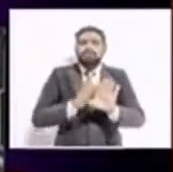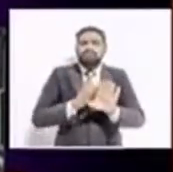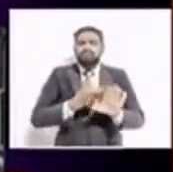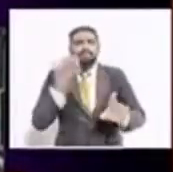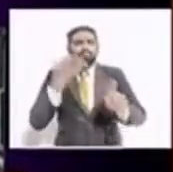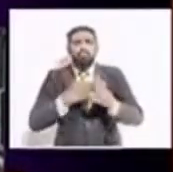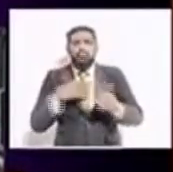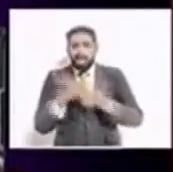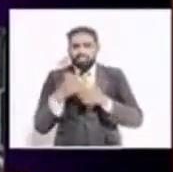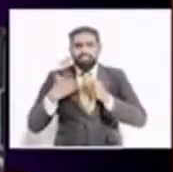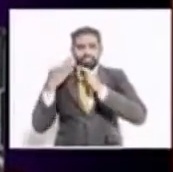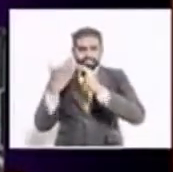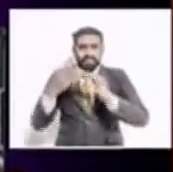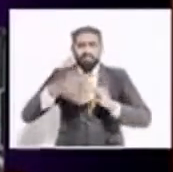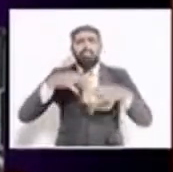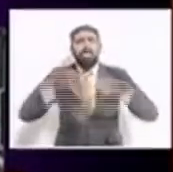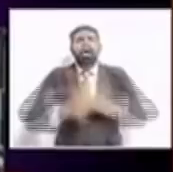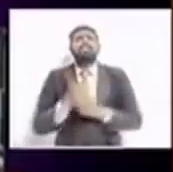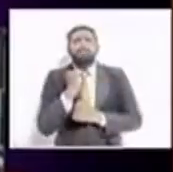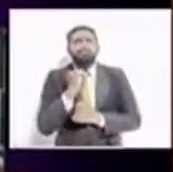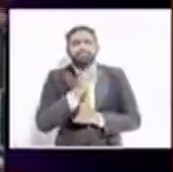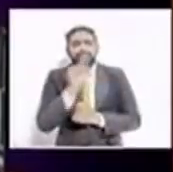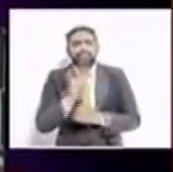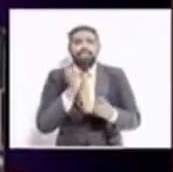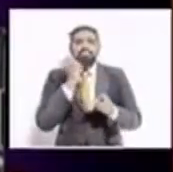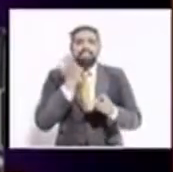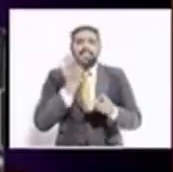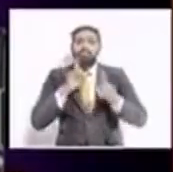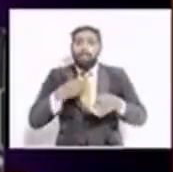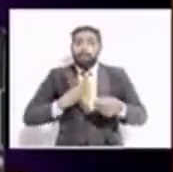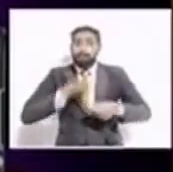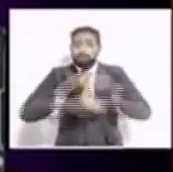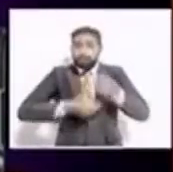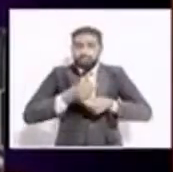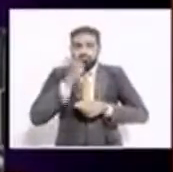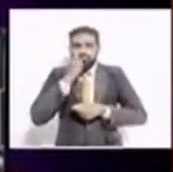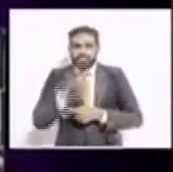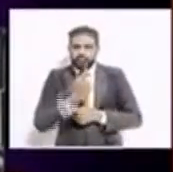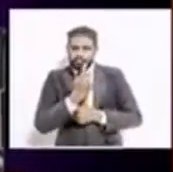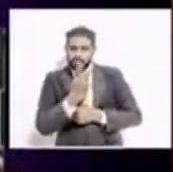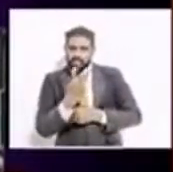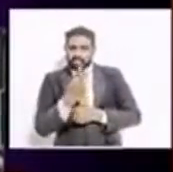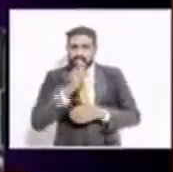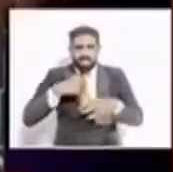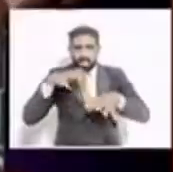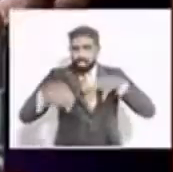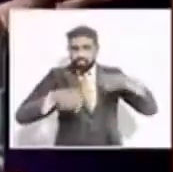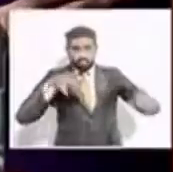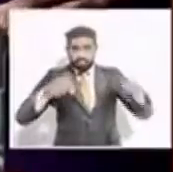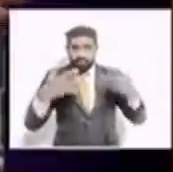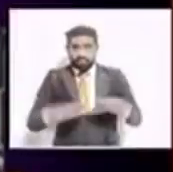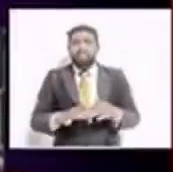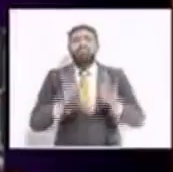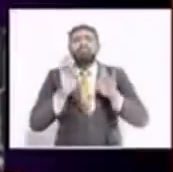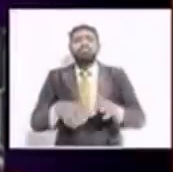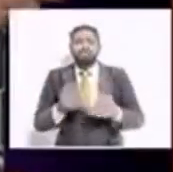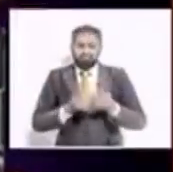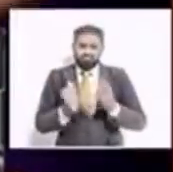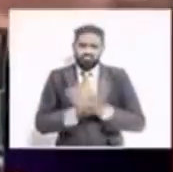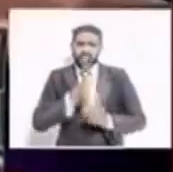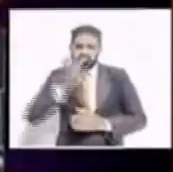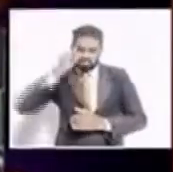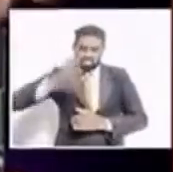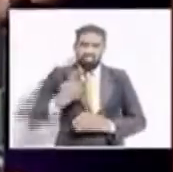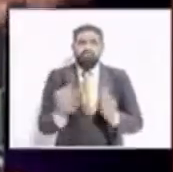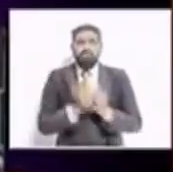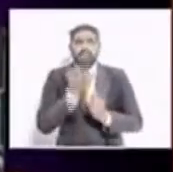this business monopoly is created within the country, the switch will be in their hands. Maybe the things that are being brought through the IOC is not